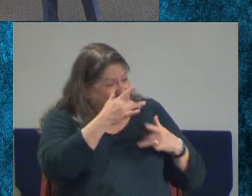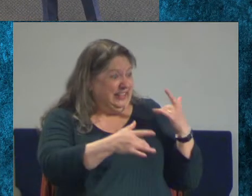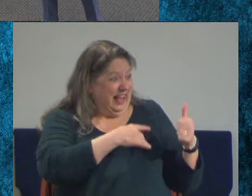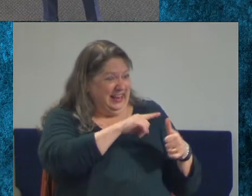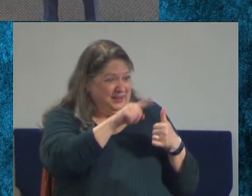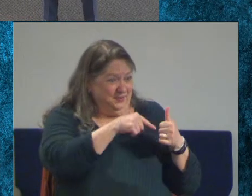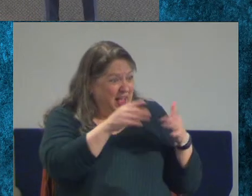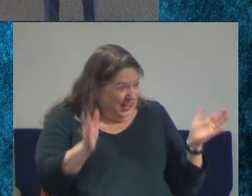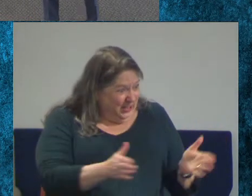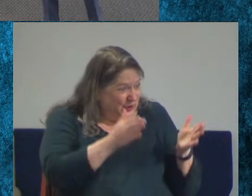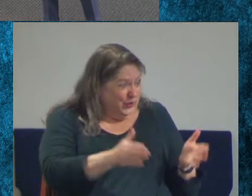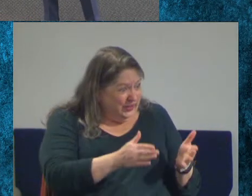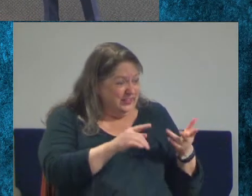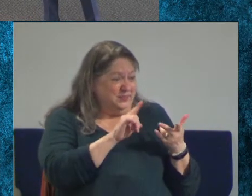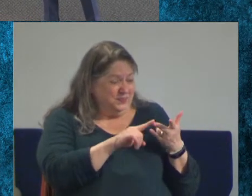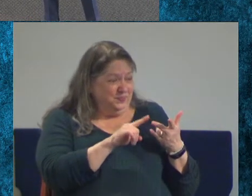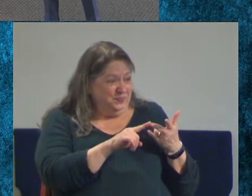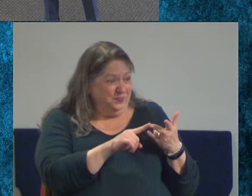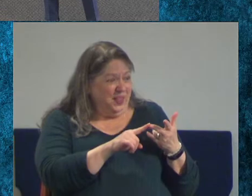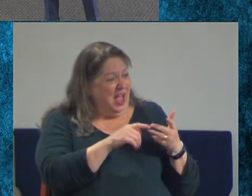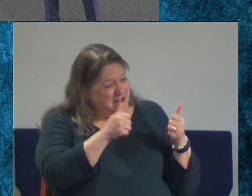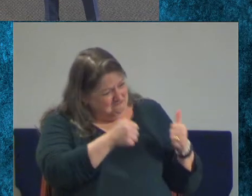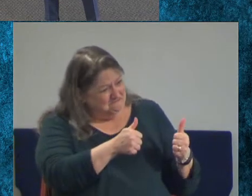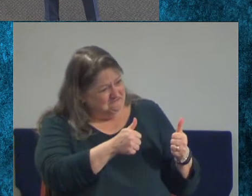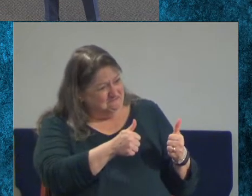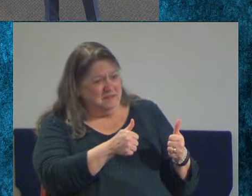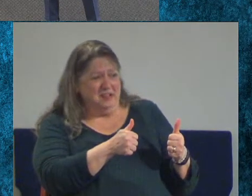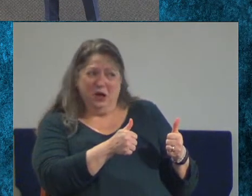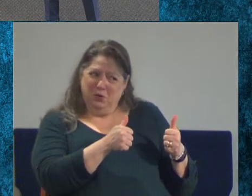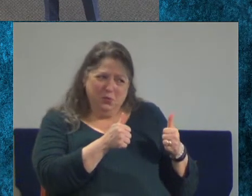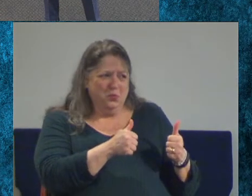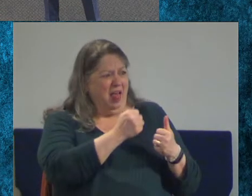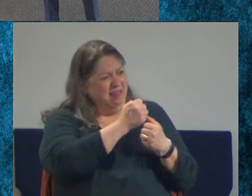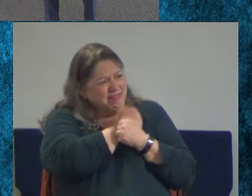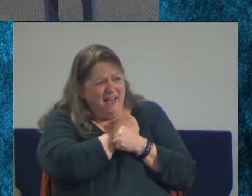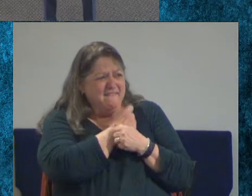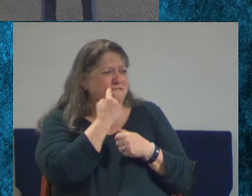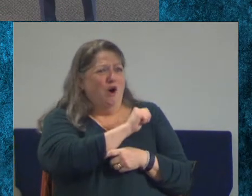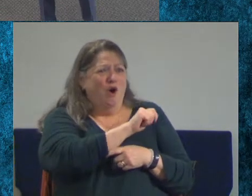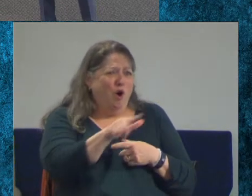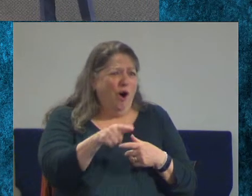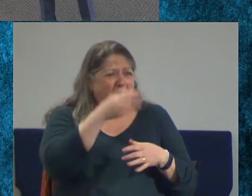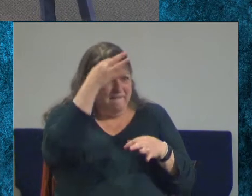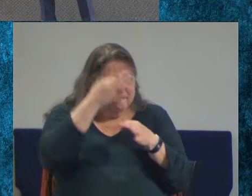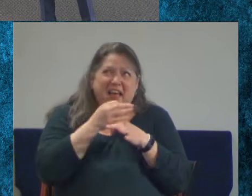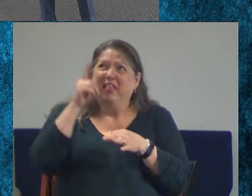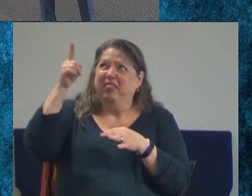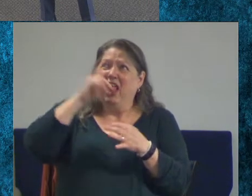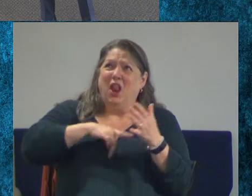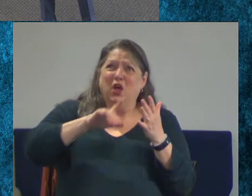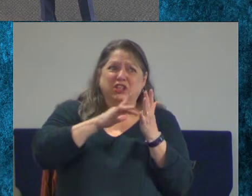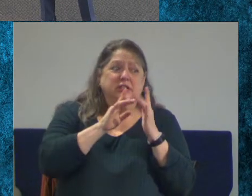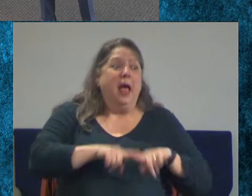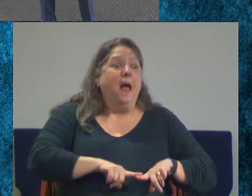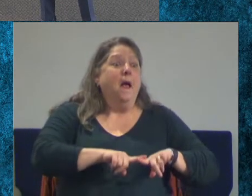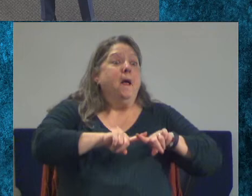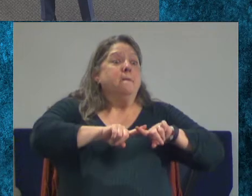back. You're doing well, Philemon. You have love for the saints, and you have faith in the Lord Jesus,